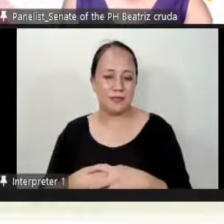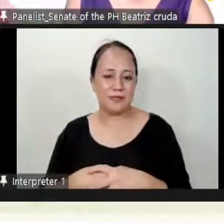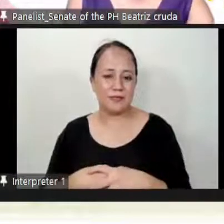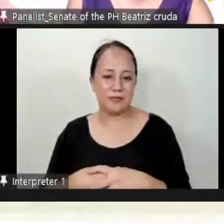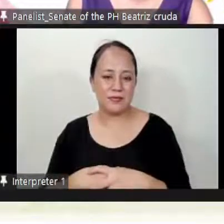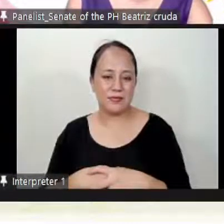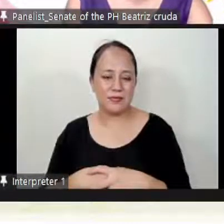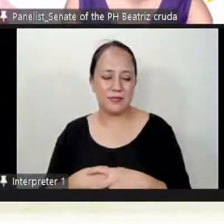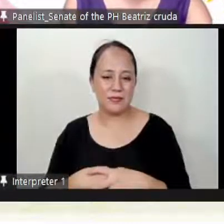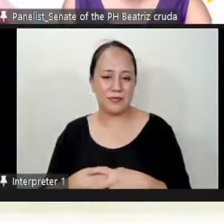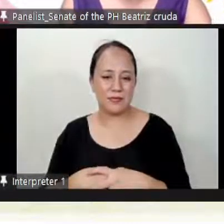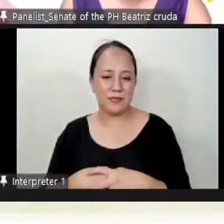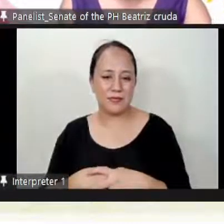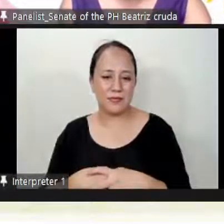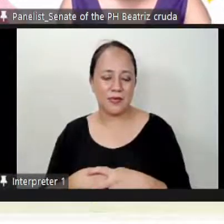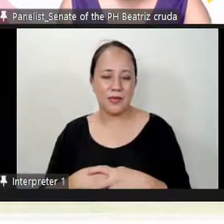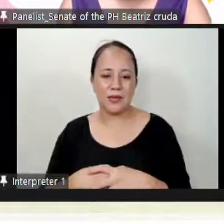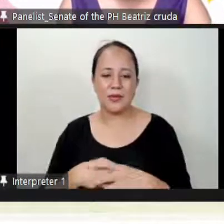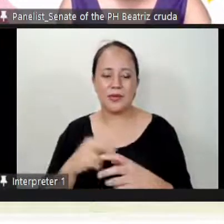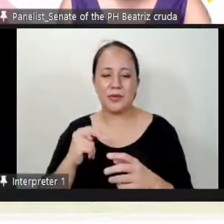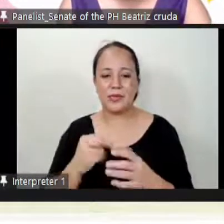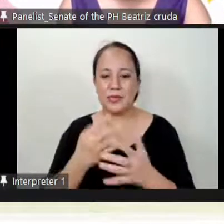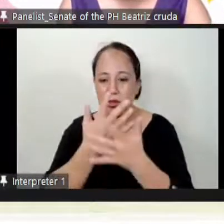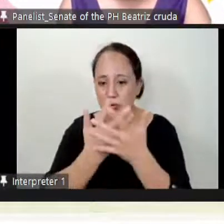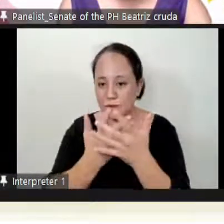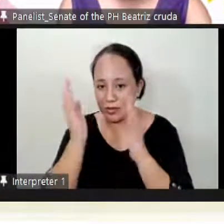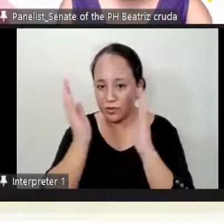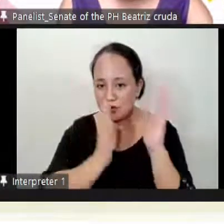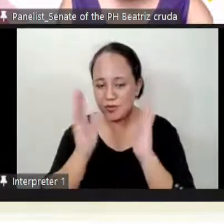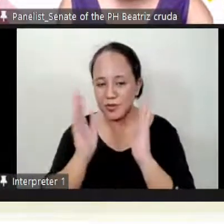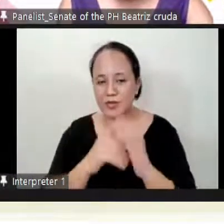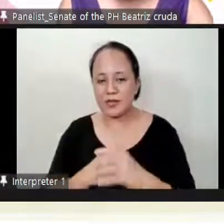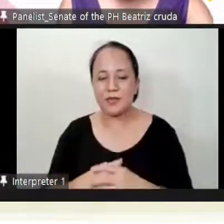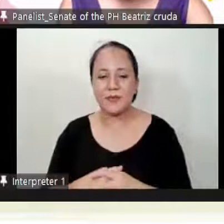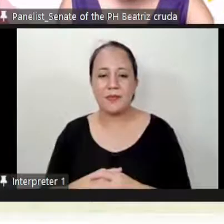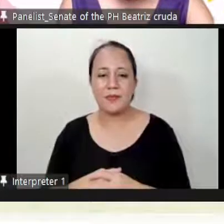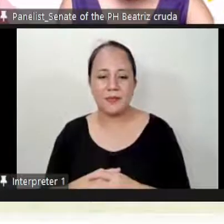We need the screening services, of course, to